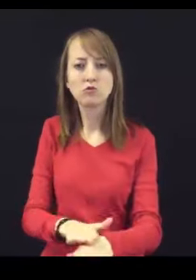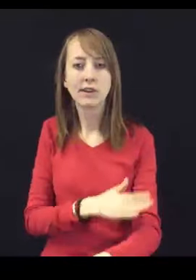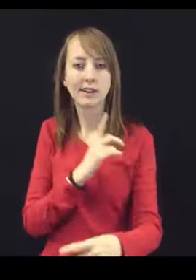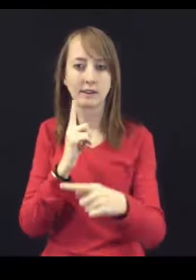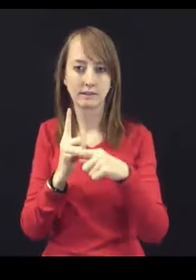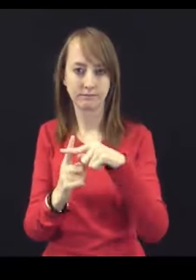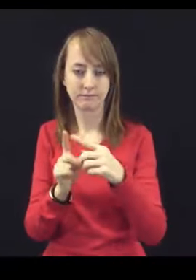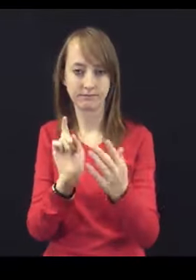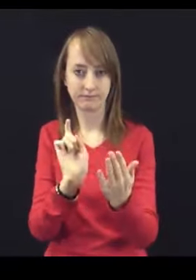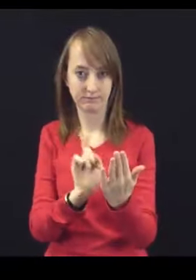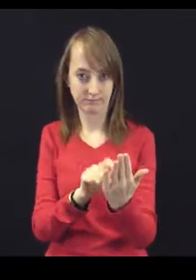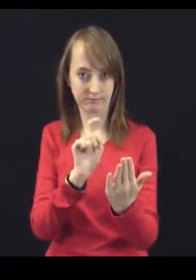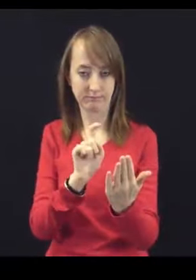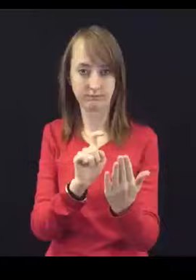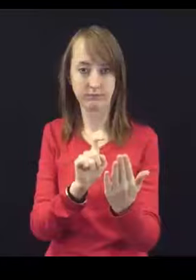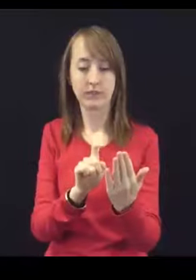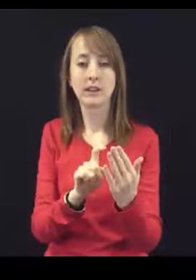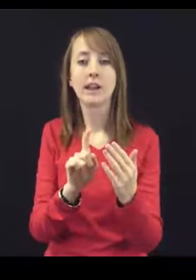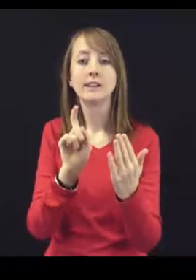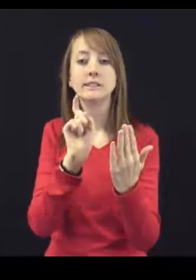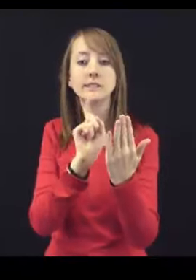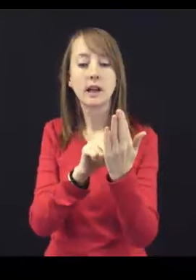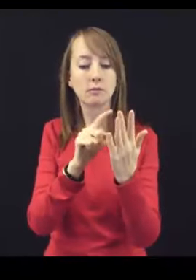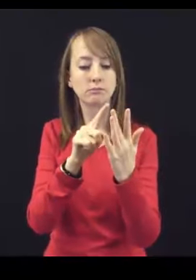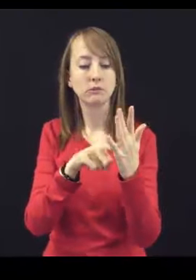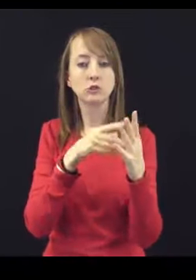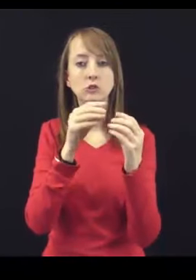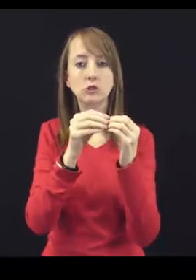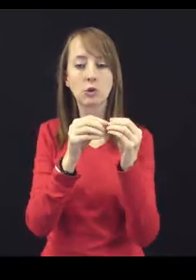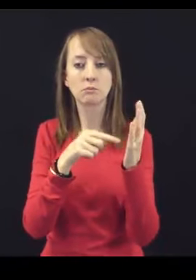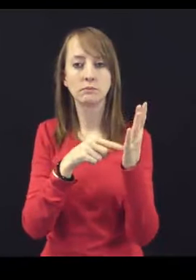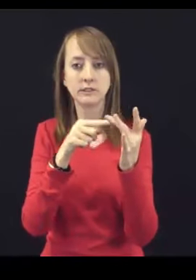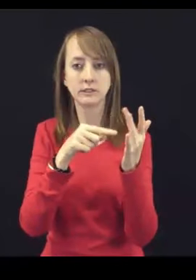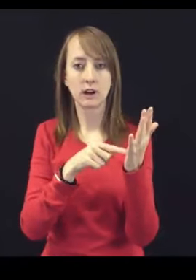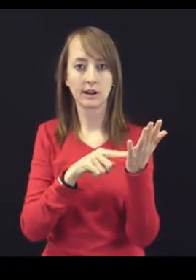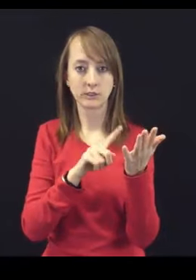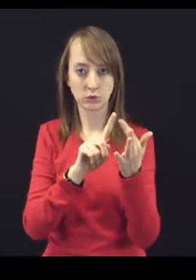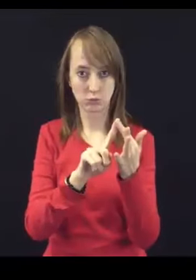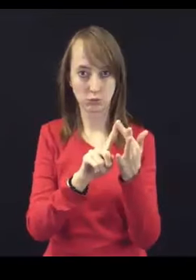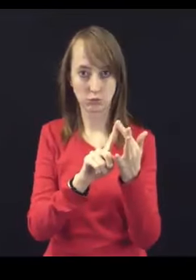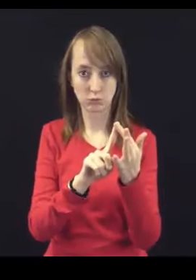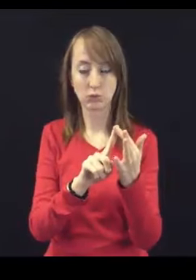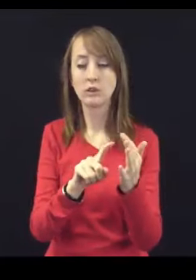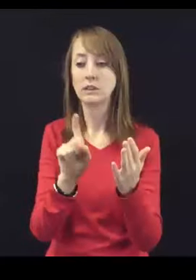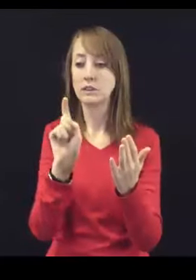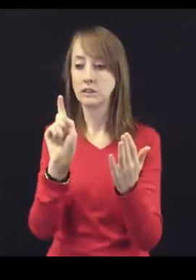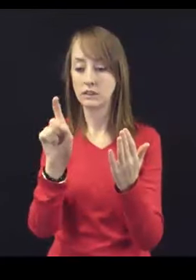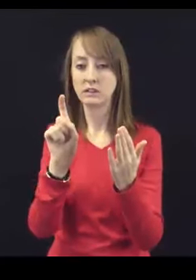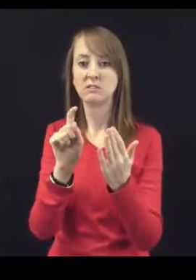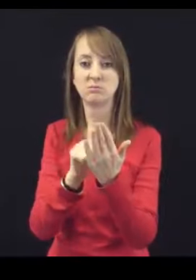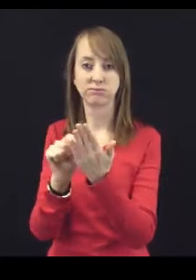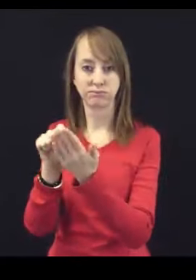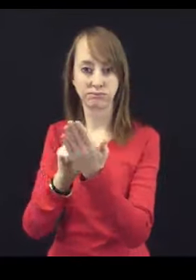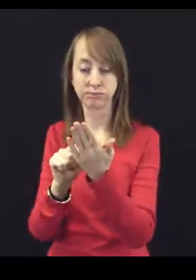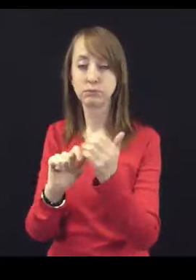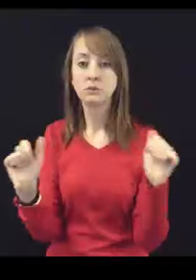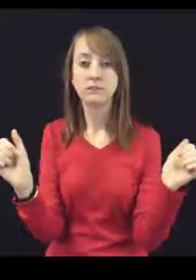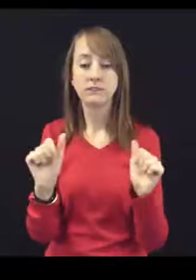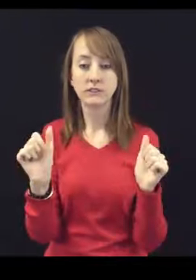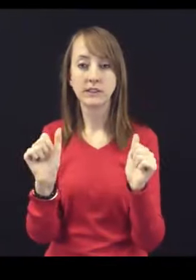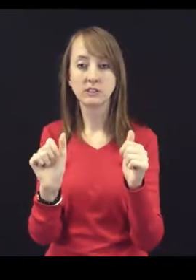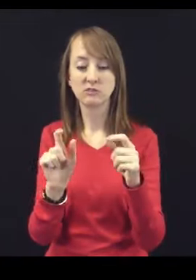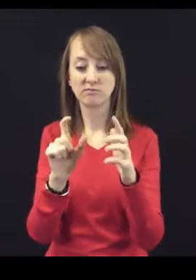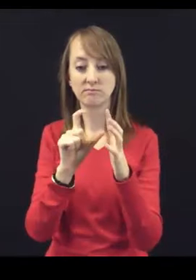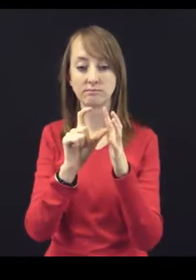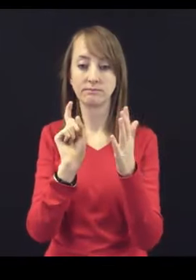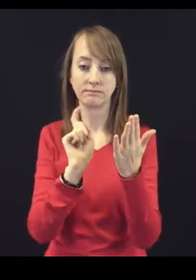out. Tap and drag to move the photo around. When you're happy with how it looks, tap on the Use button.